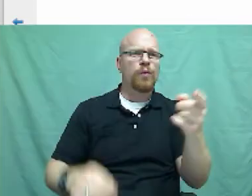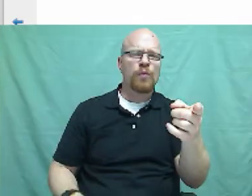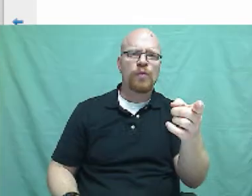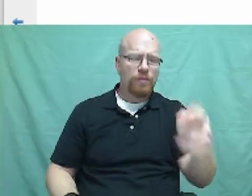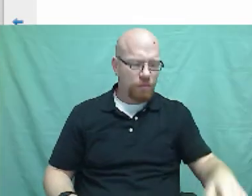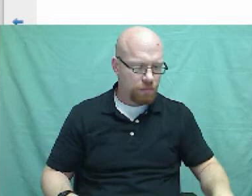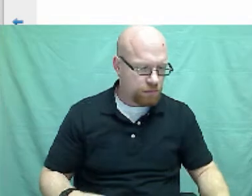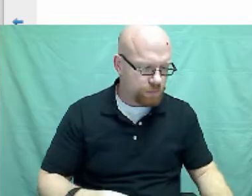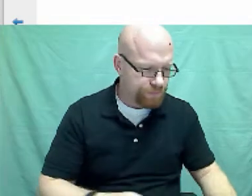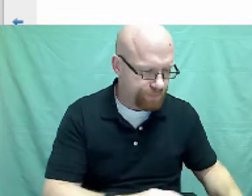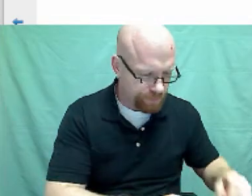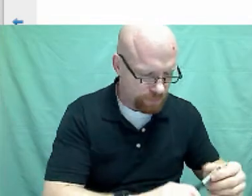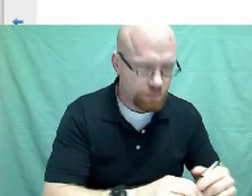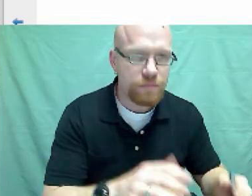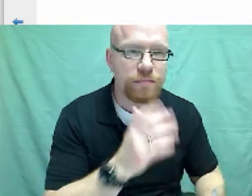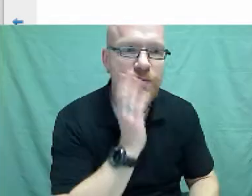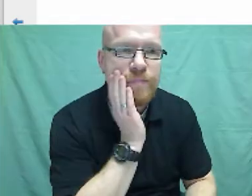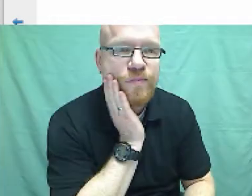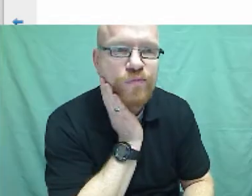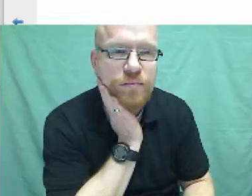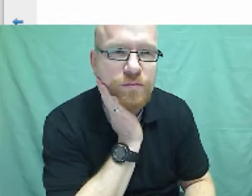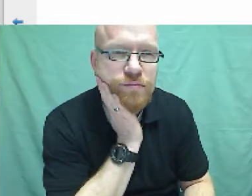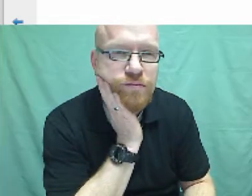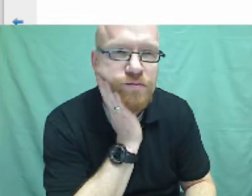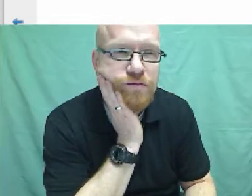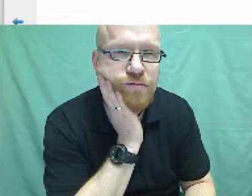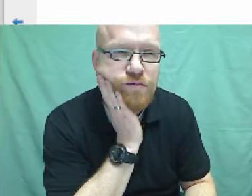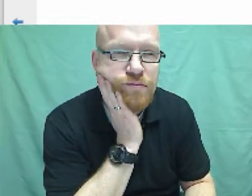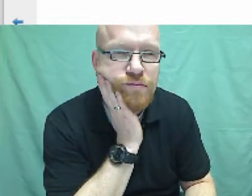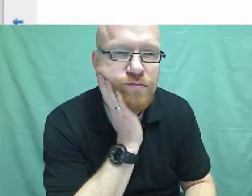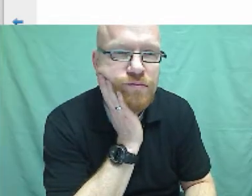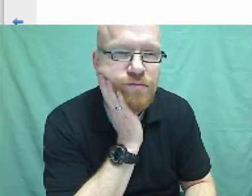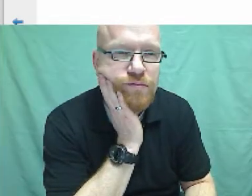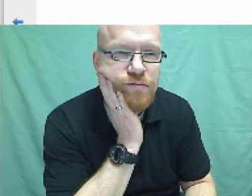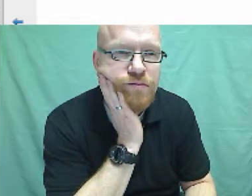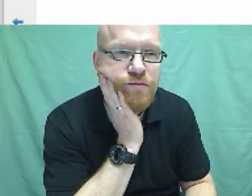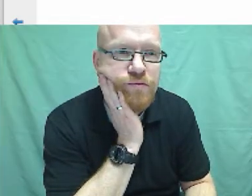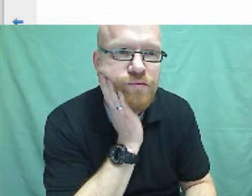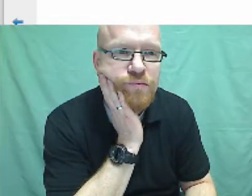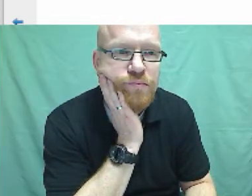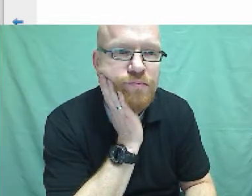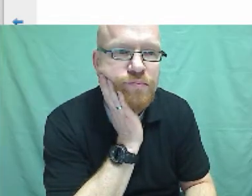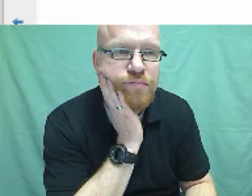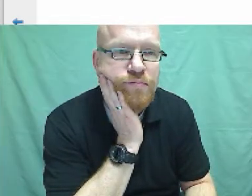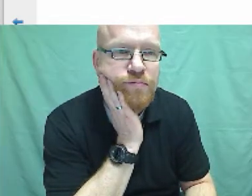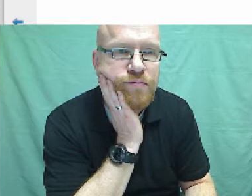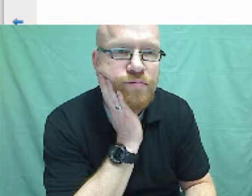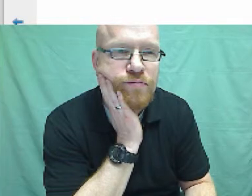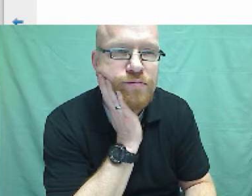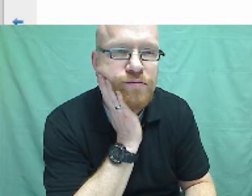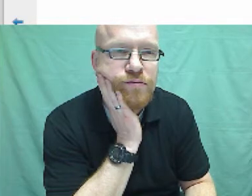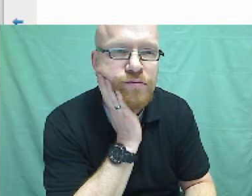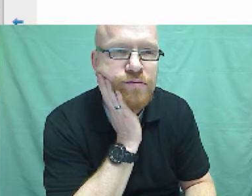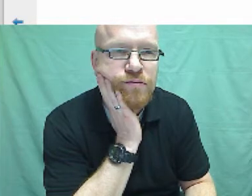There is no y equals 4 or 5 or 6 for the blue parabola.